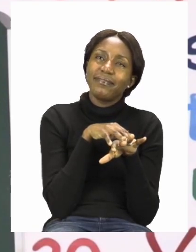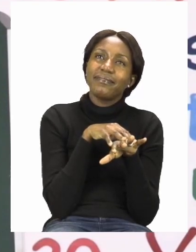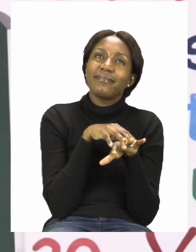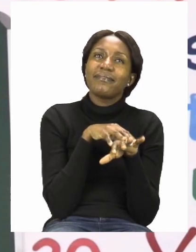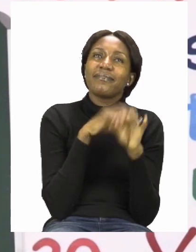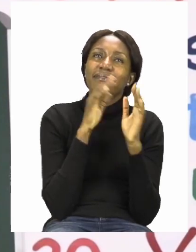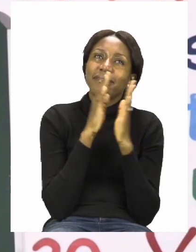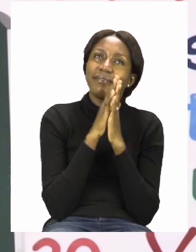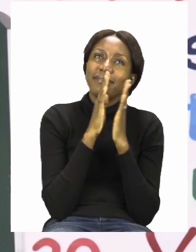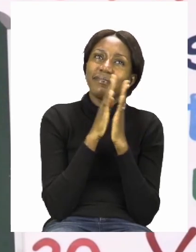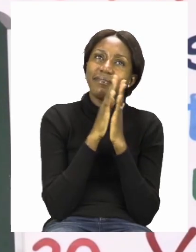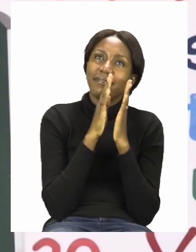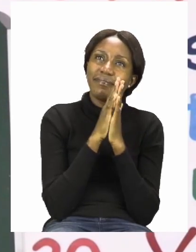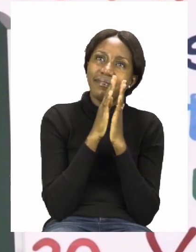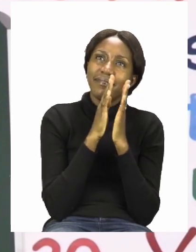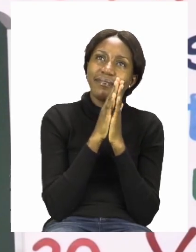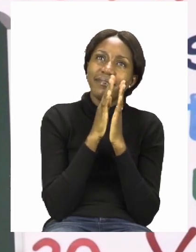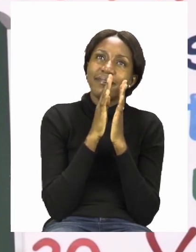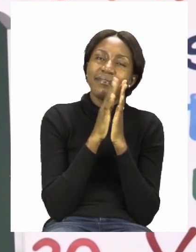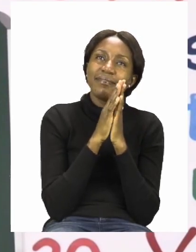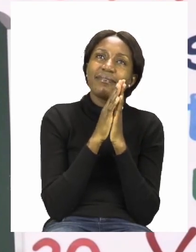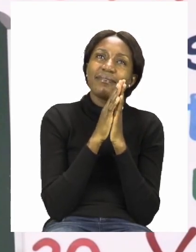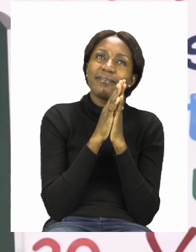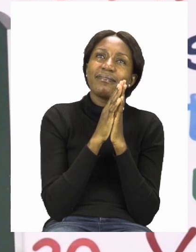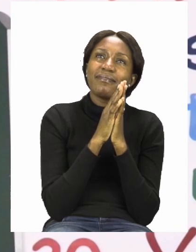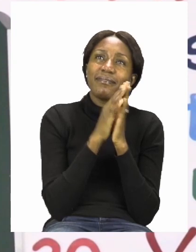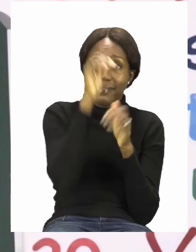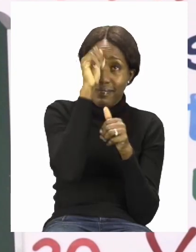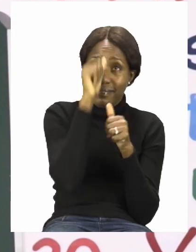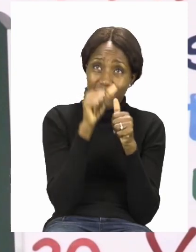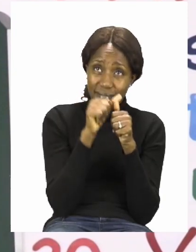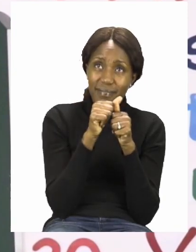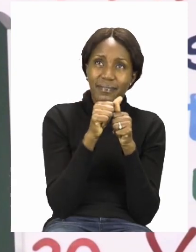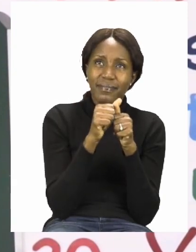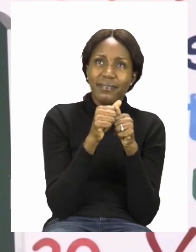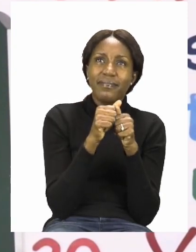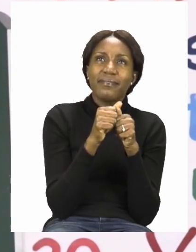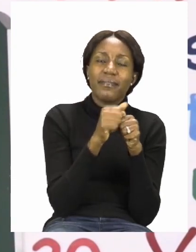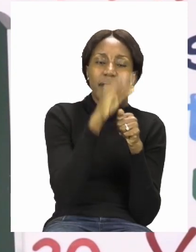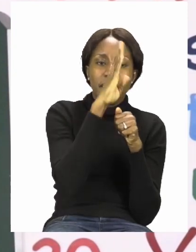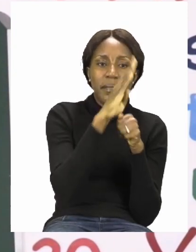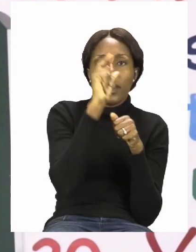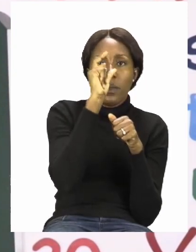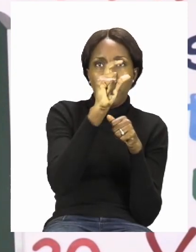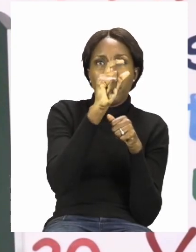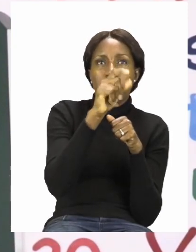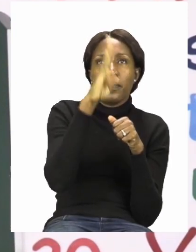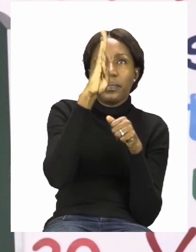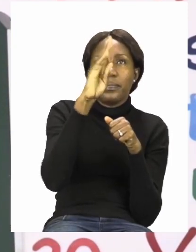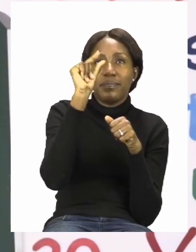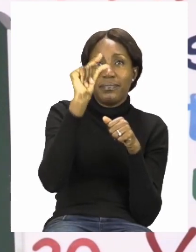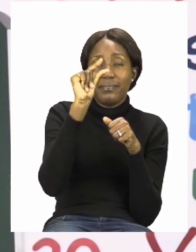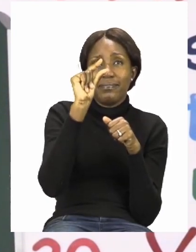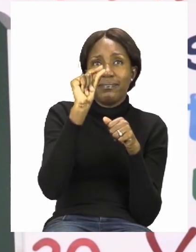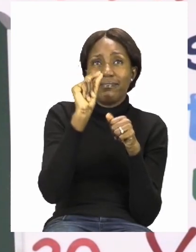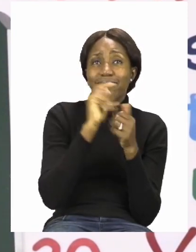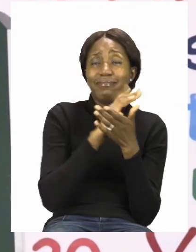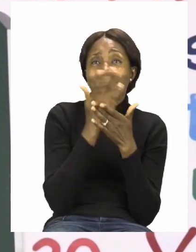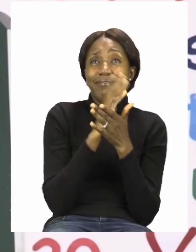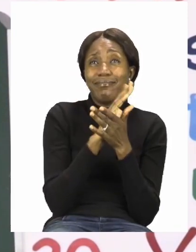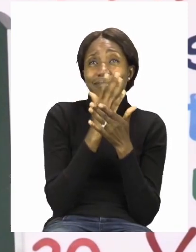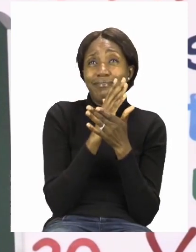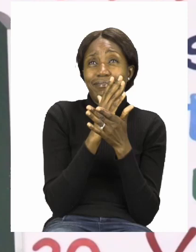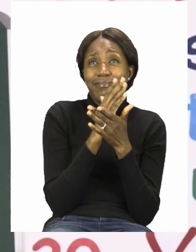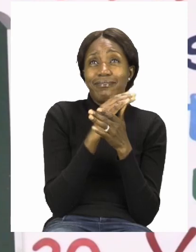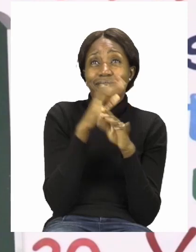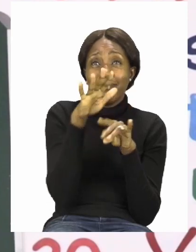that you are saying them. That way you know that you're going in the correct direction. There are some animals that start